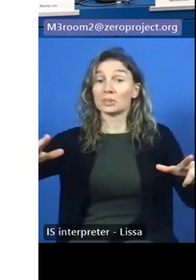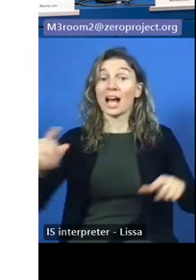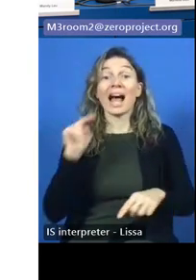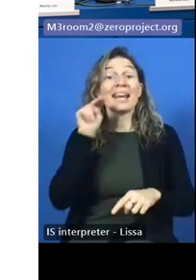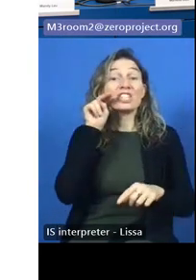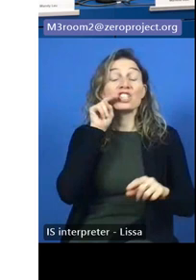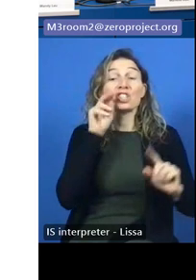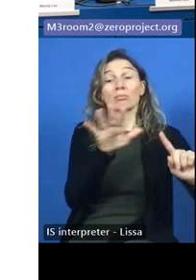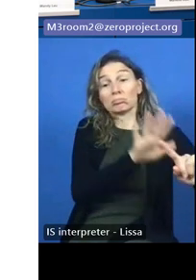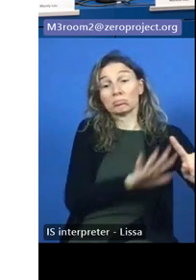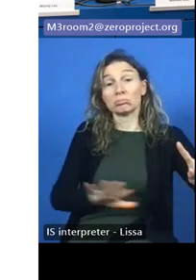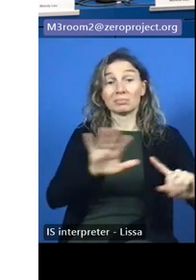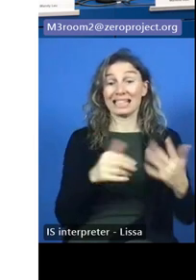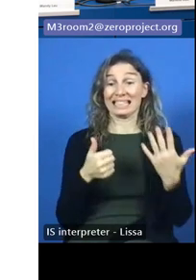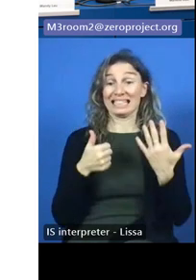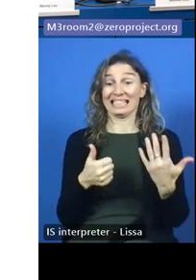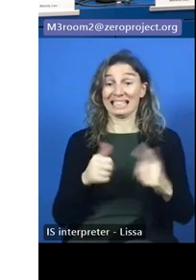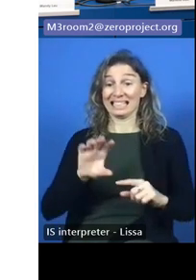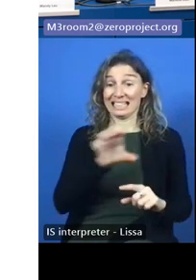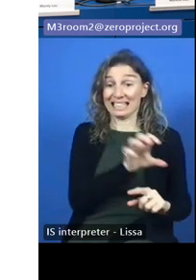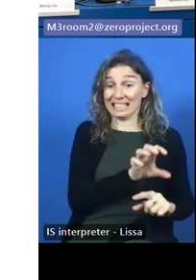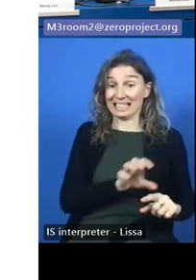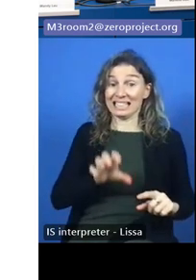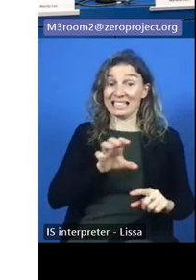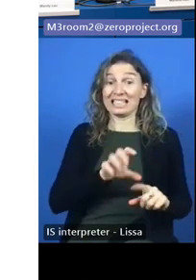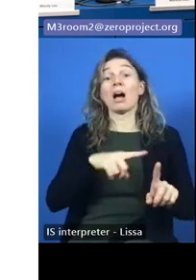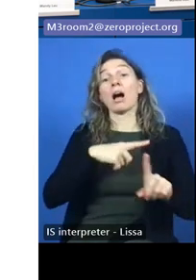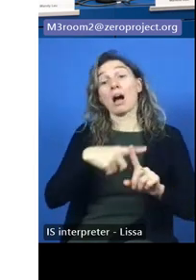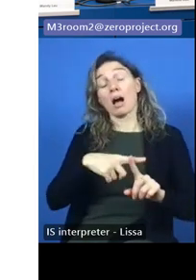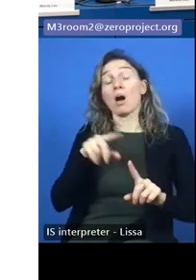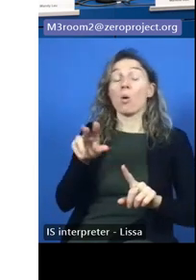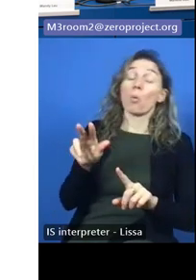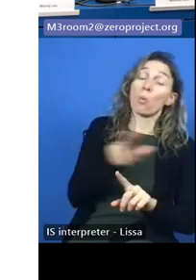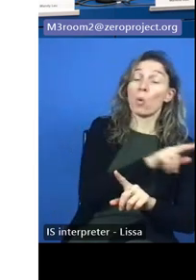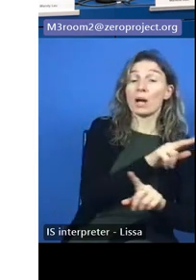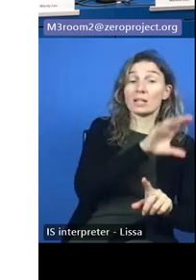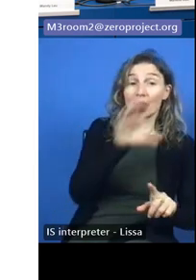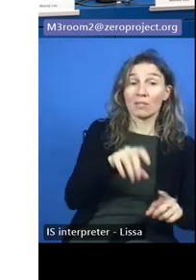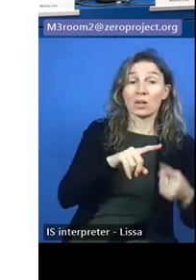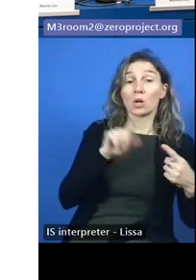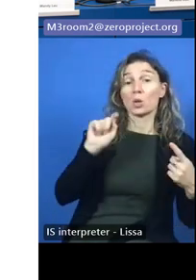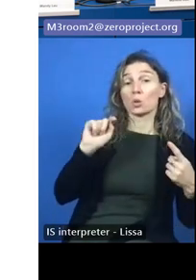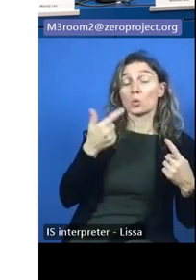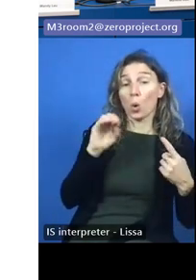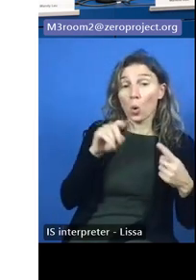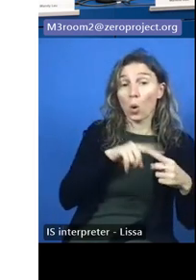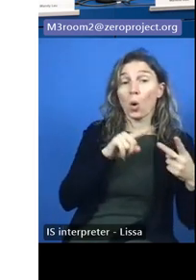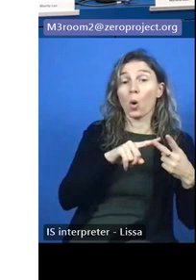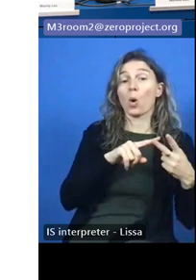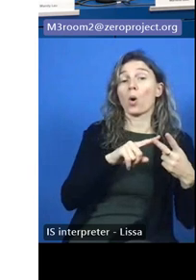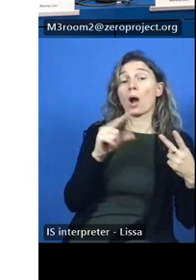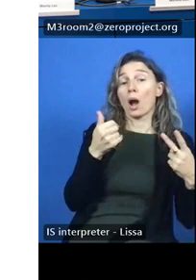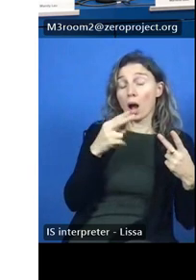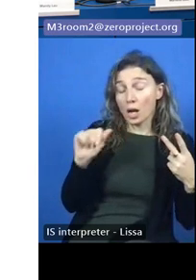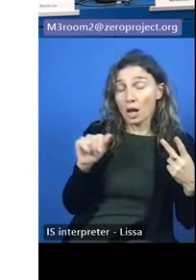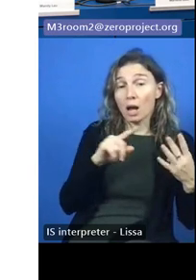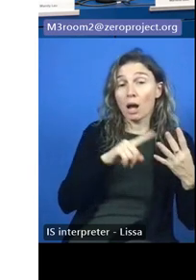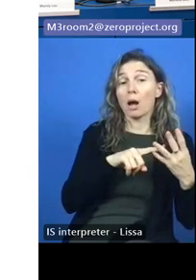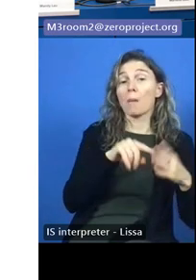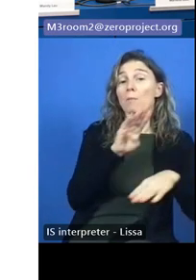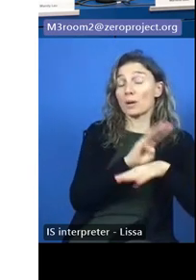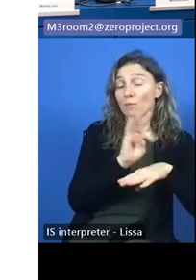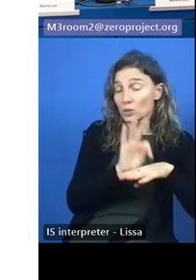6 geographical zones, and to other countries in West Africa, such as Togo, Ghana, and Burkina Faso.